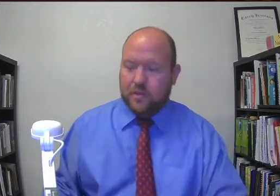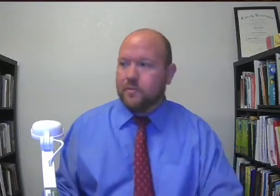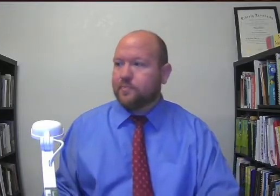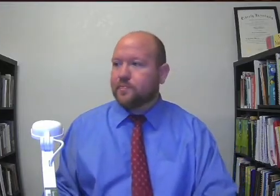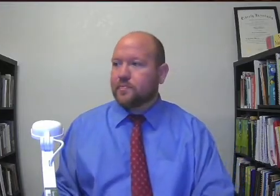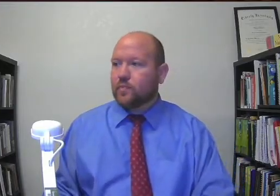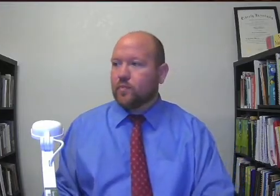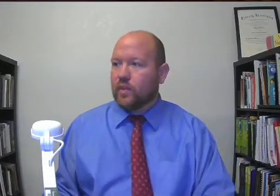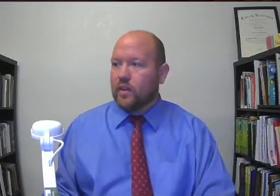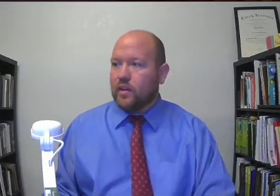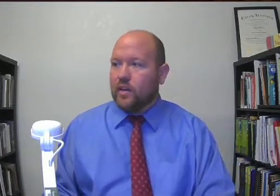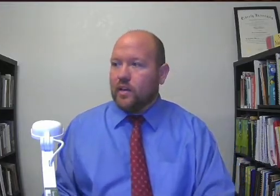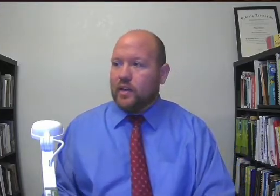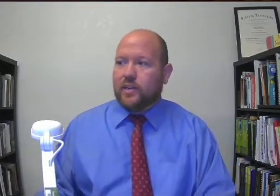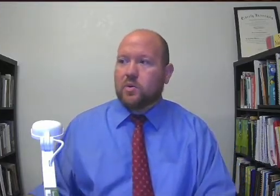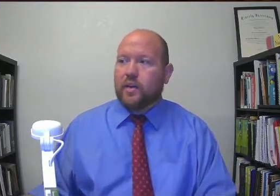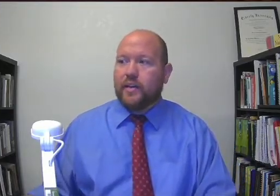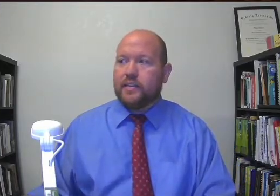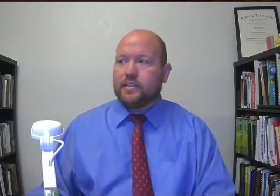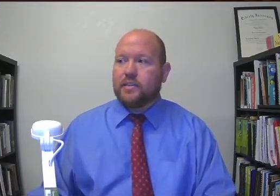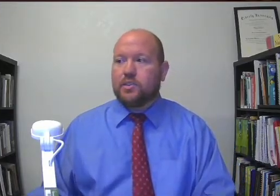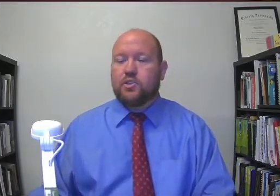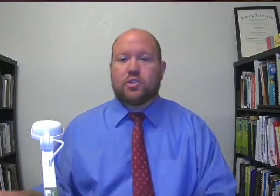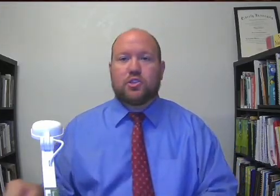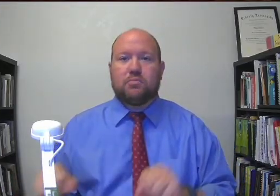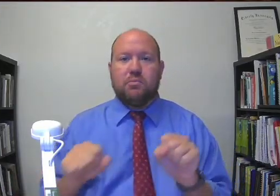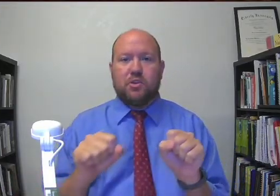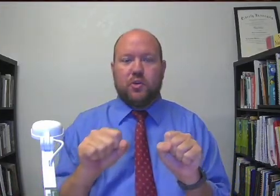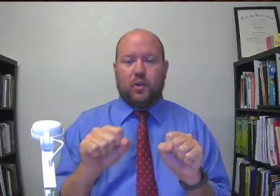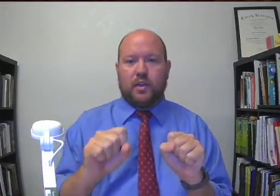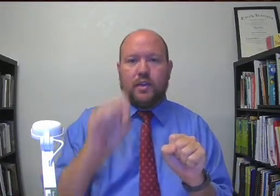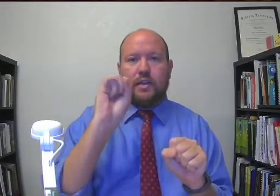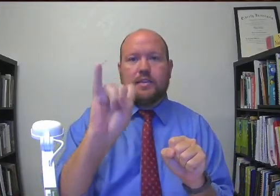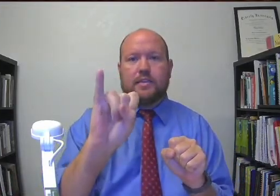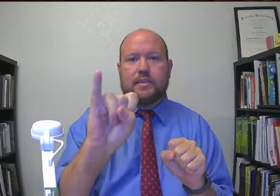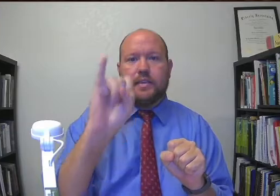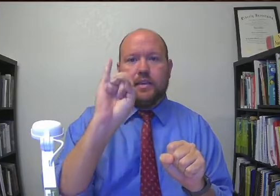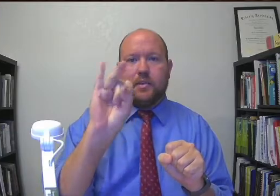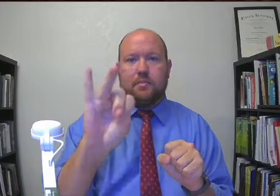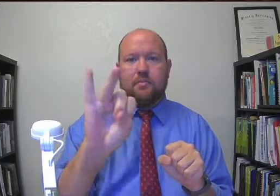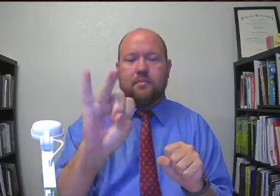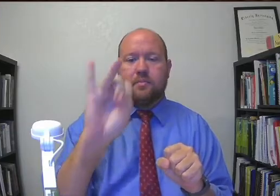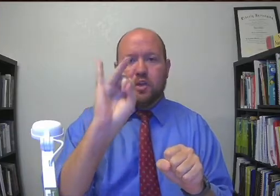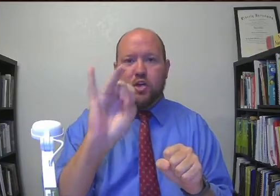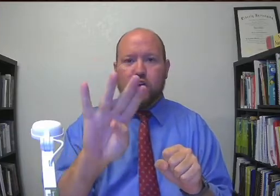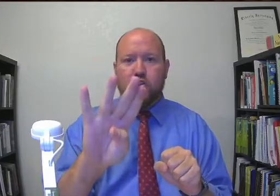Searched. Next word is smooth.